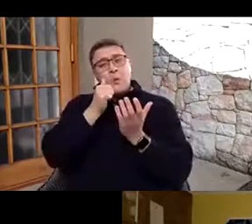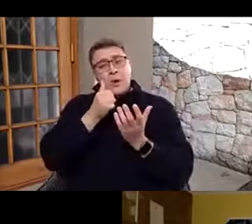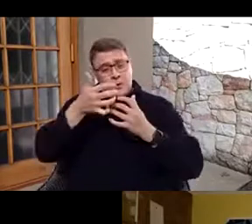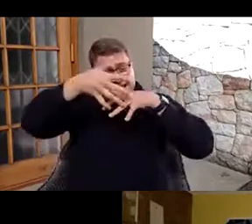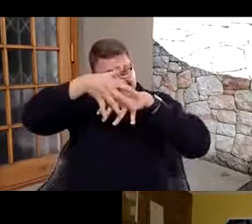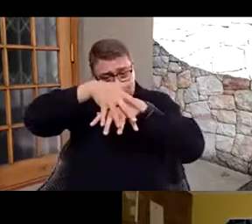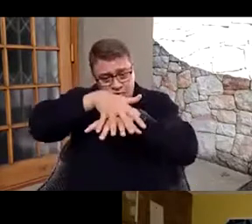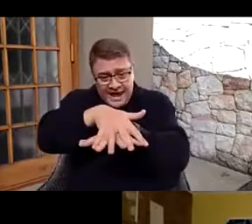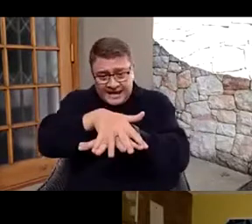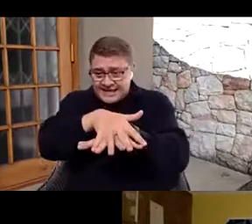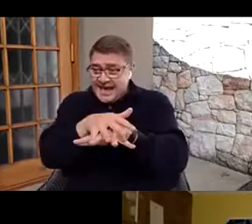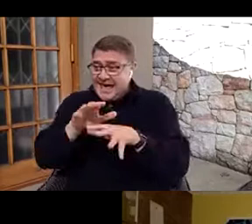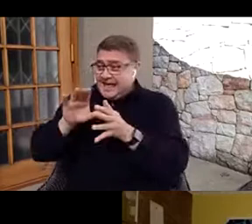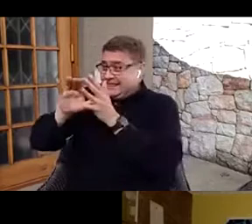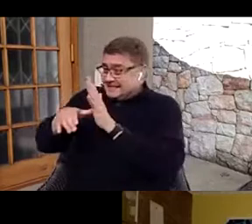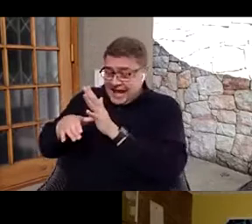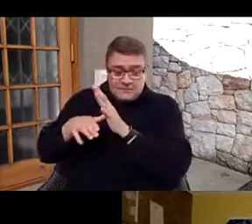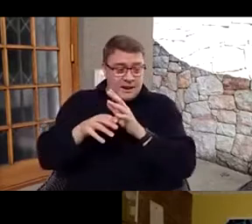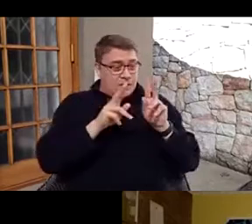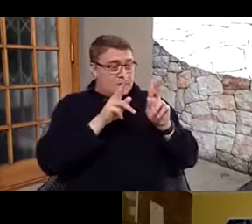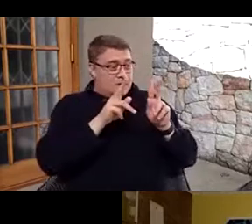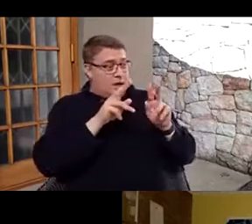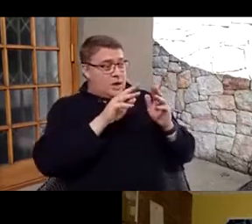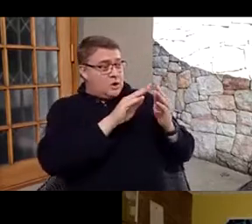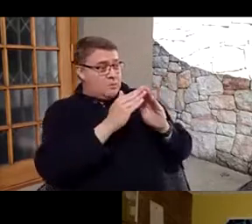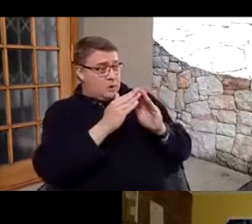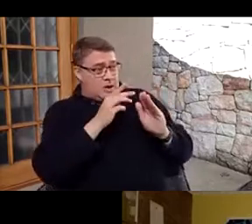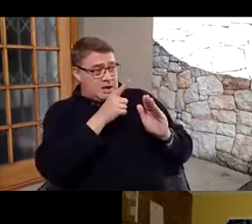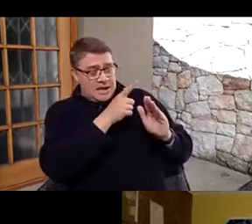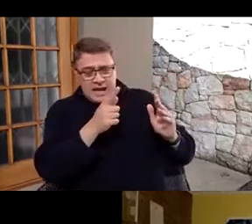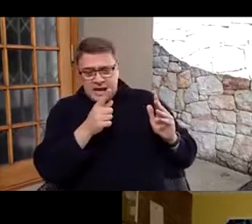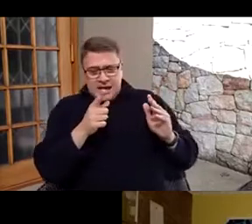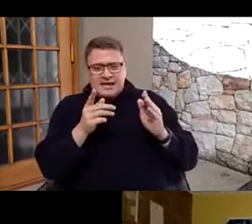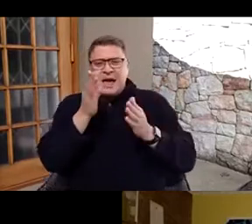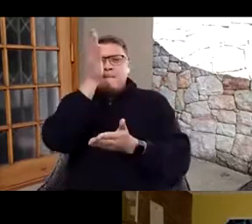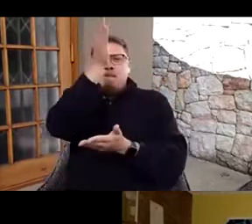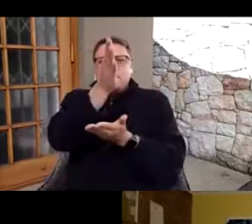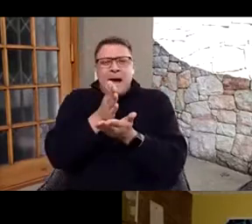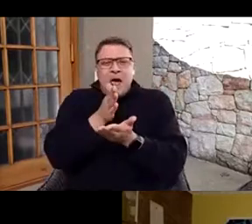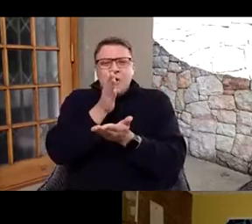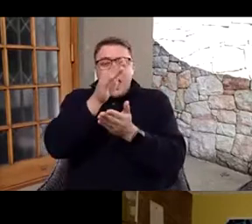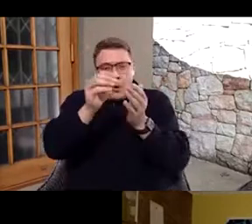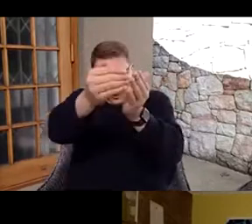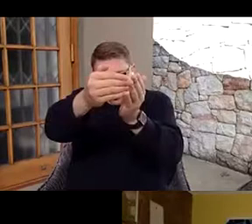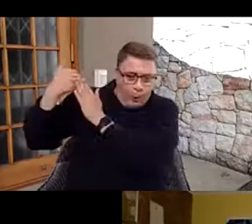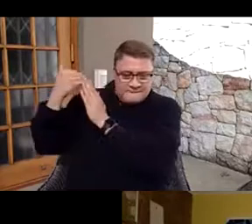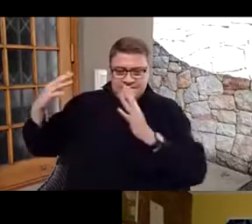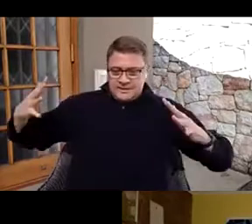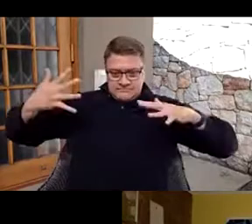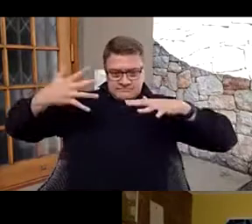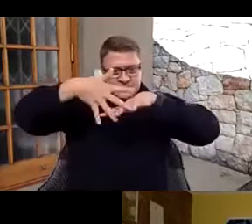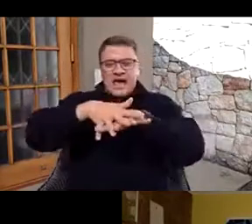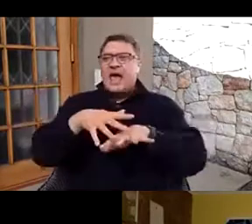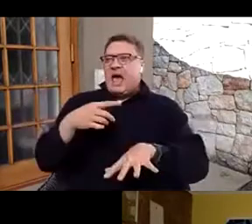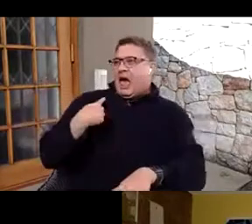and able-bodied communities, it removes that barrier. There's no longer an us and them, it's just an